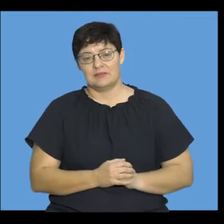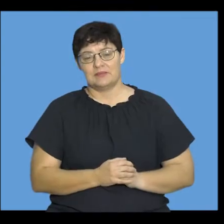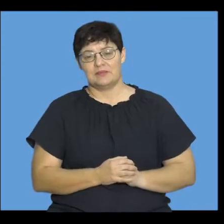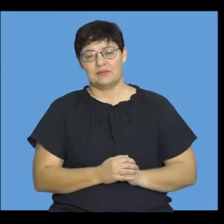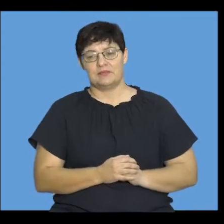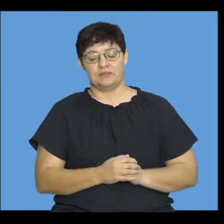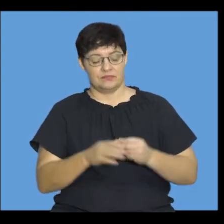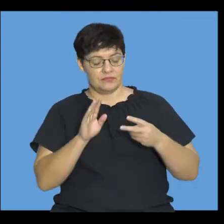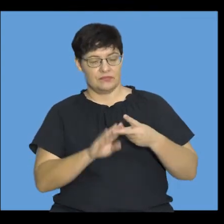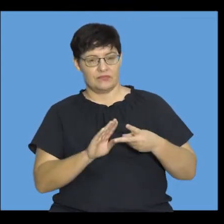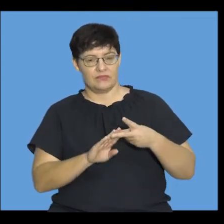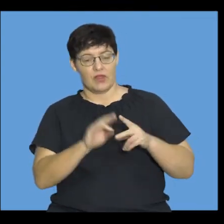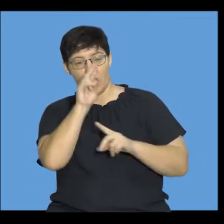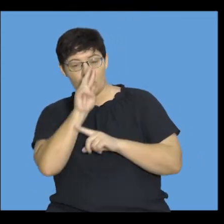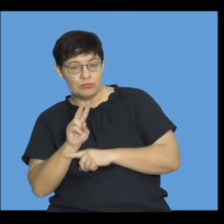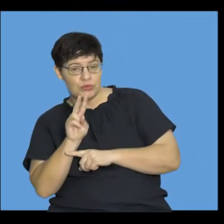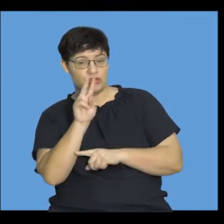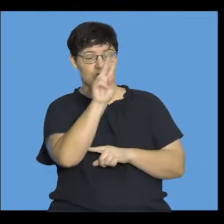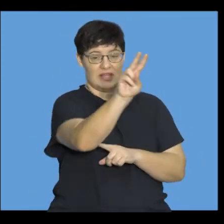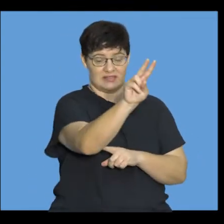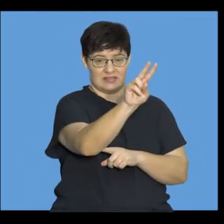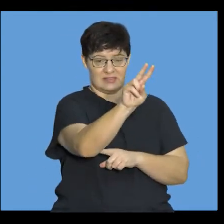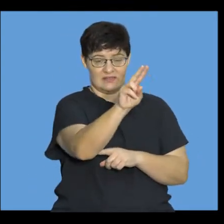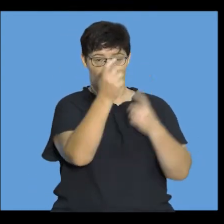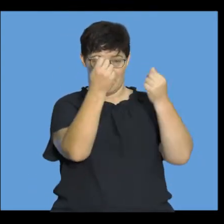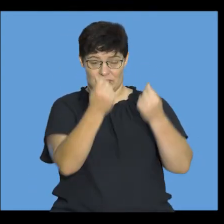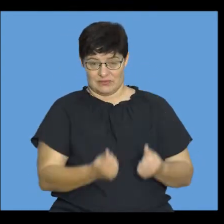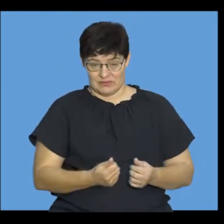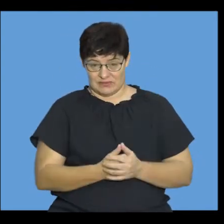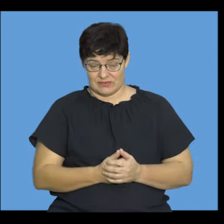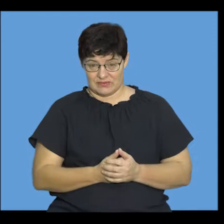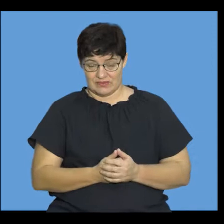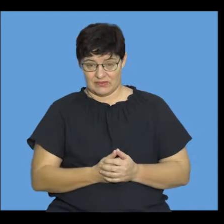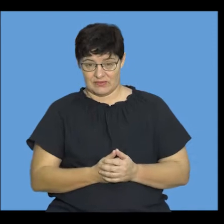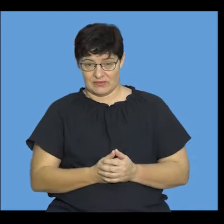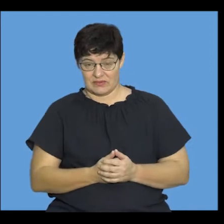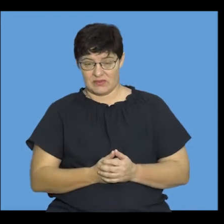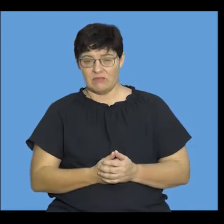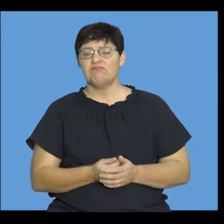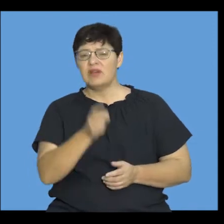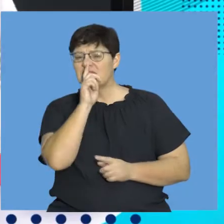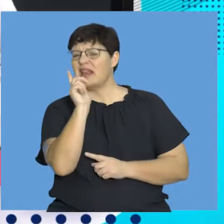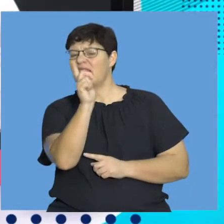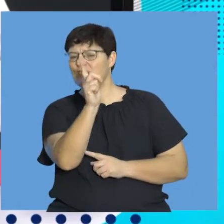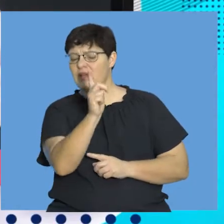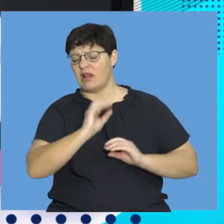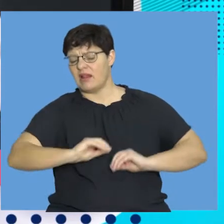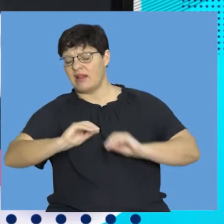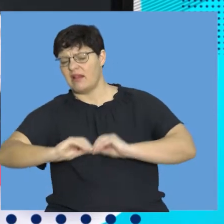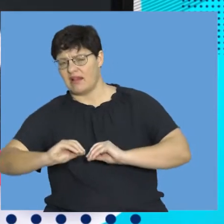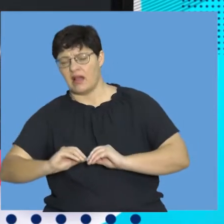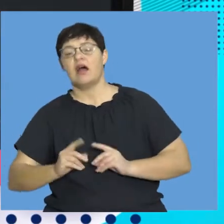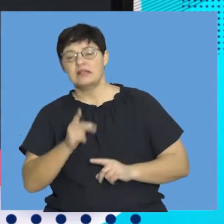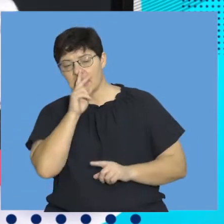You have projected figures, right? You'll see later on in our further lessons, we'll talk about